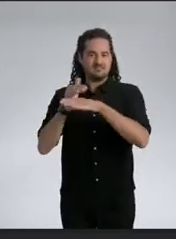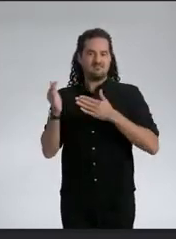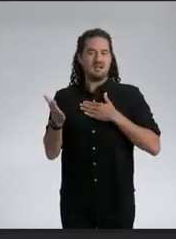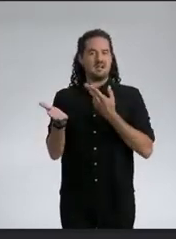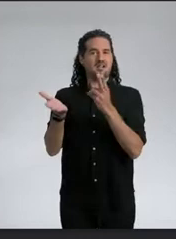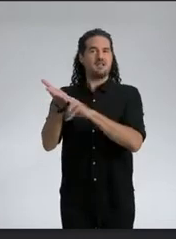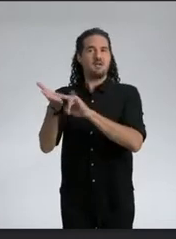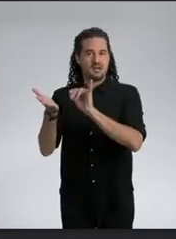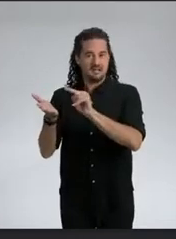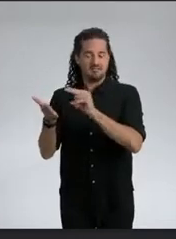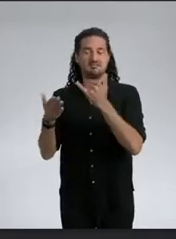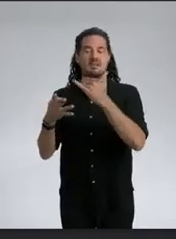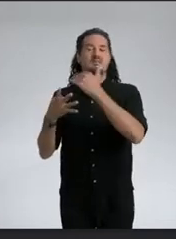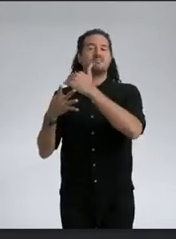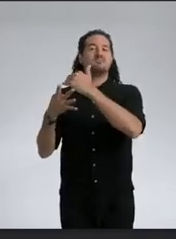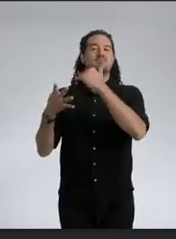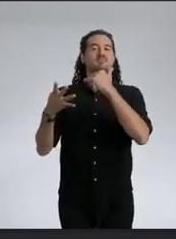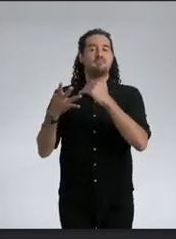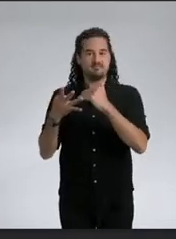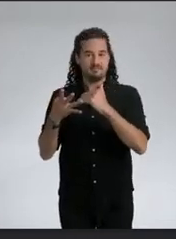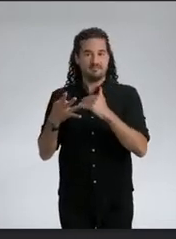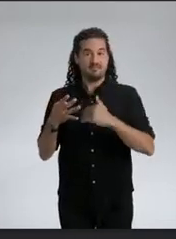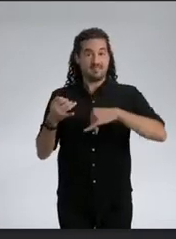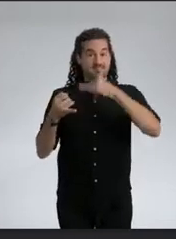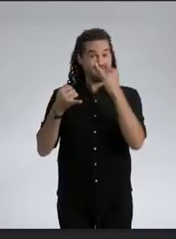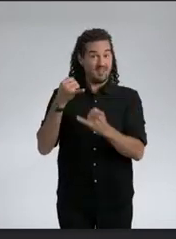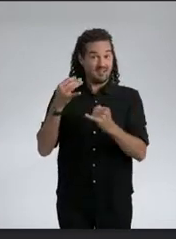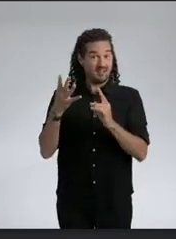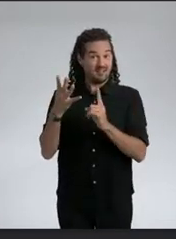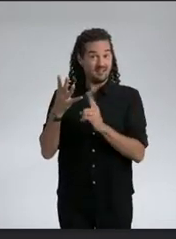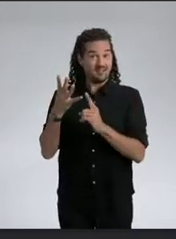on. Finally, Xcode Cloud